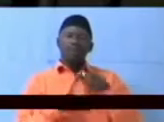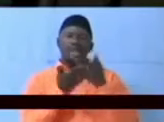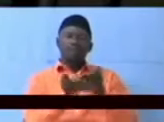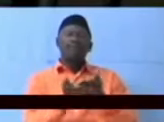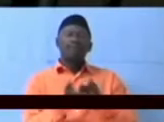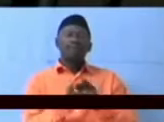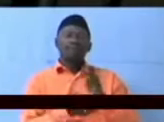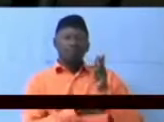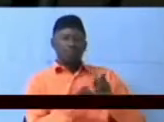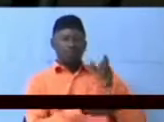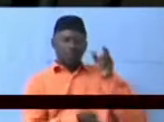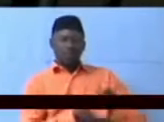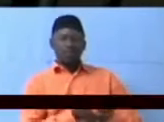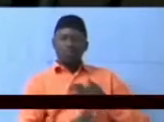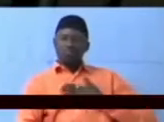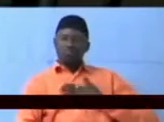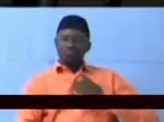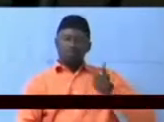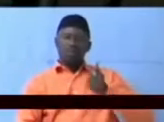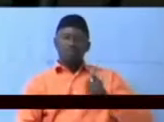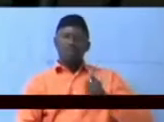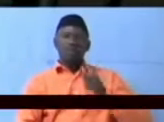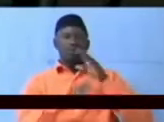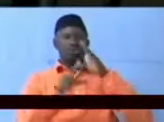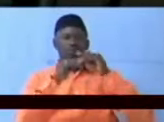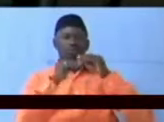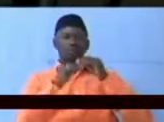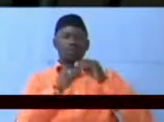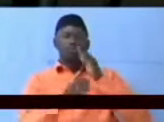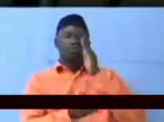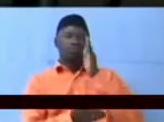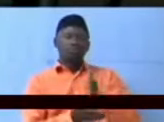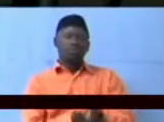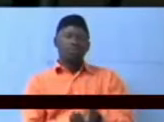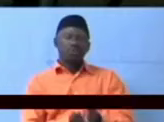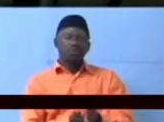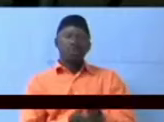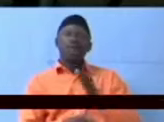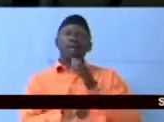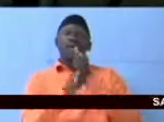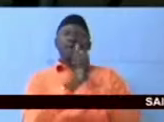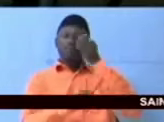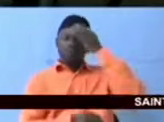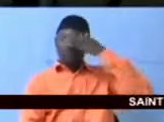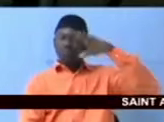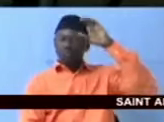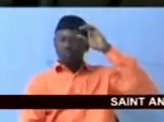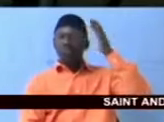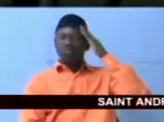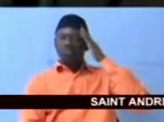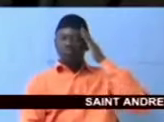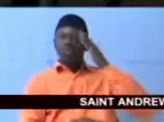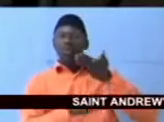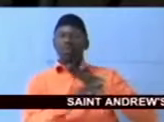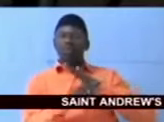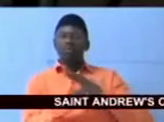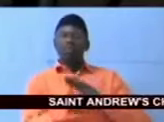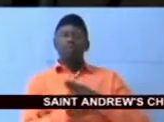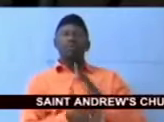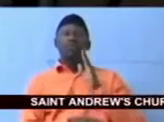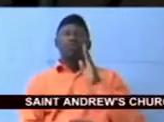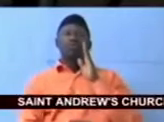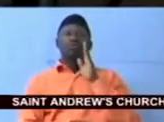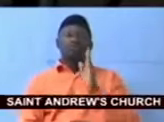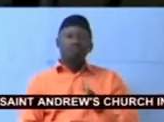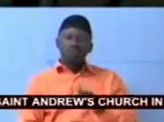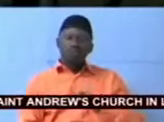speak the truth. Grant the commission the discerning spirit to discern between truth and falsehood. And we continue to